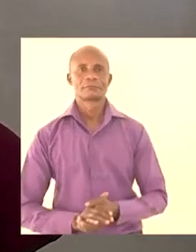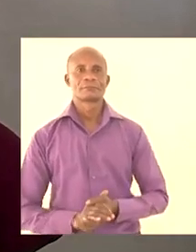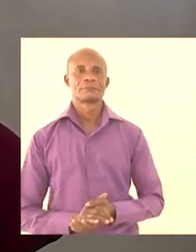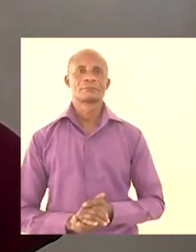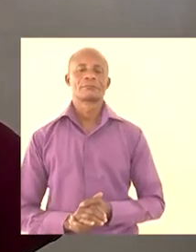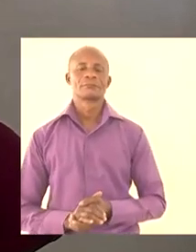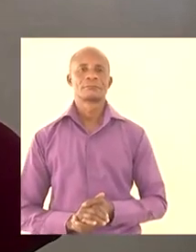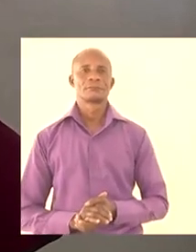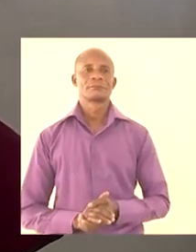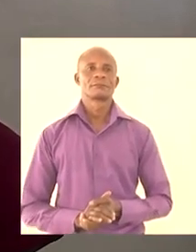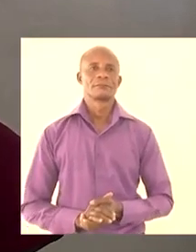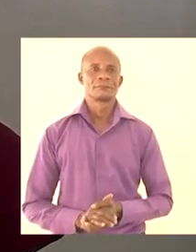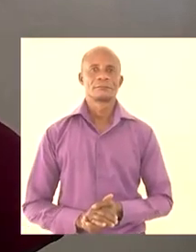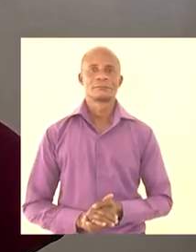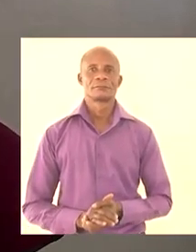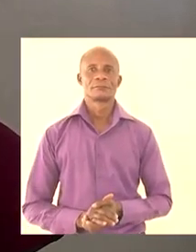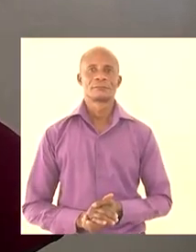Yes, Mr. Okwo.